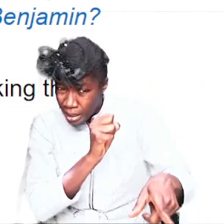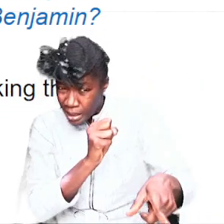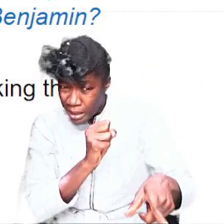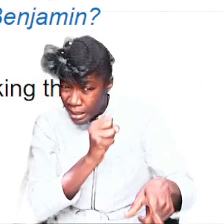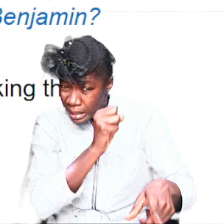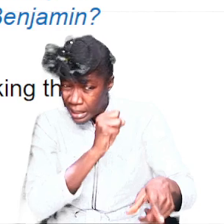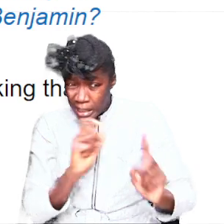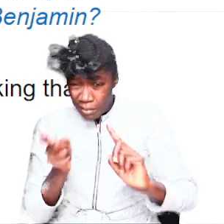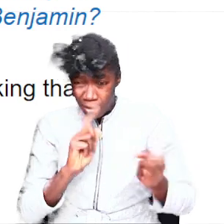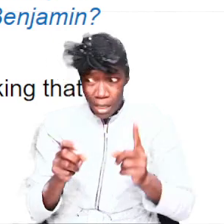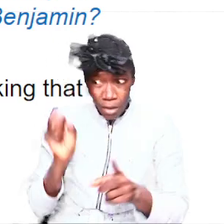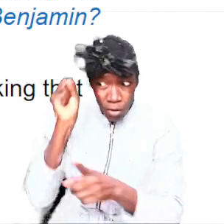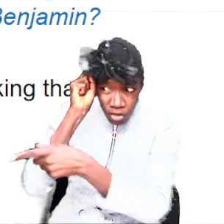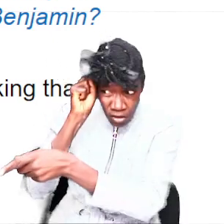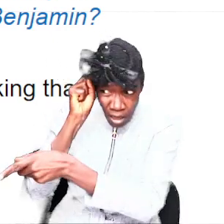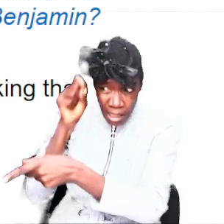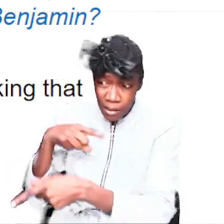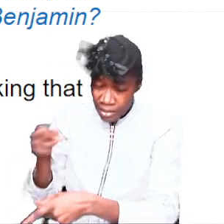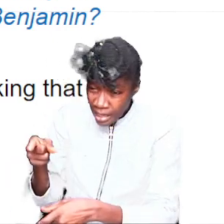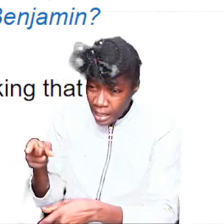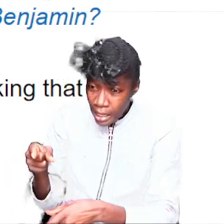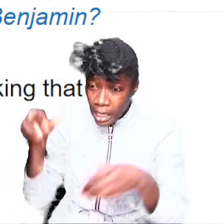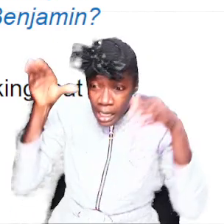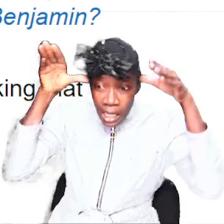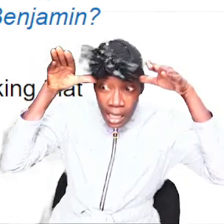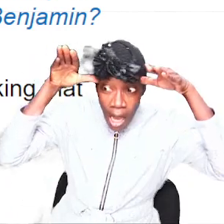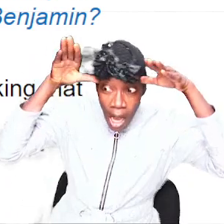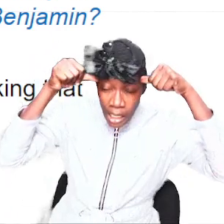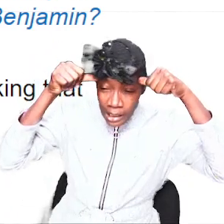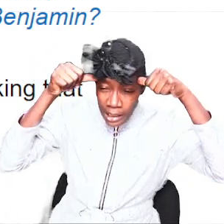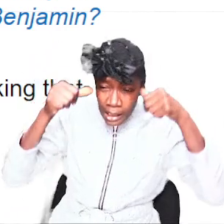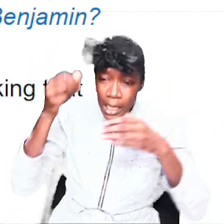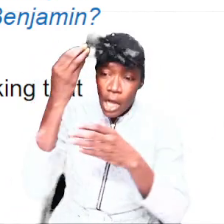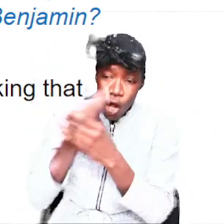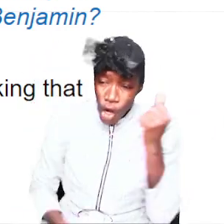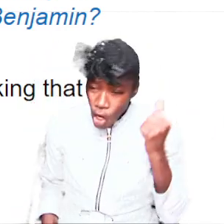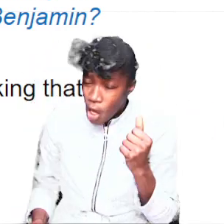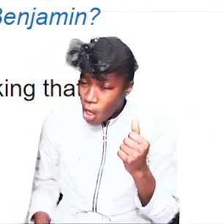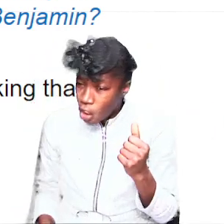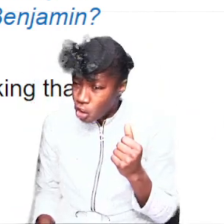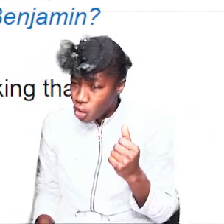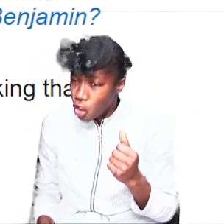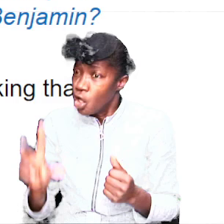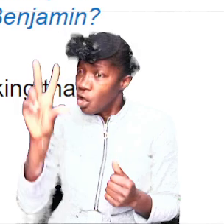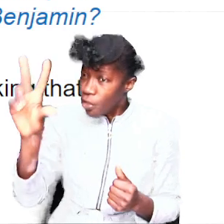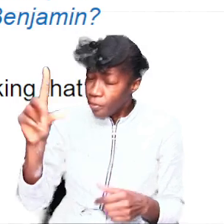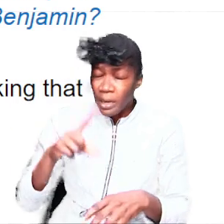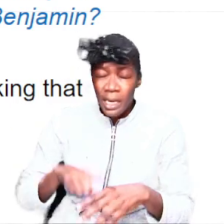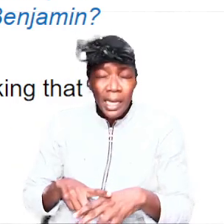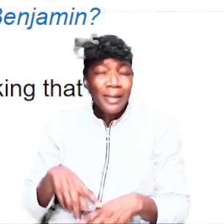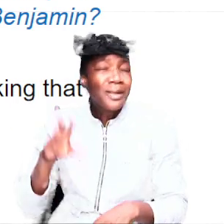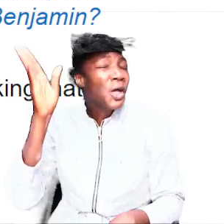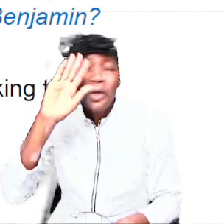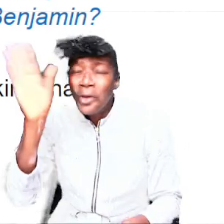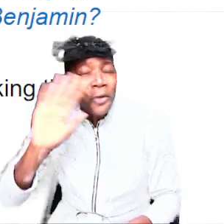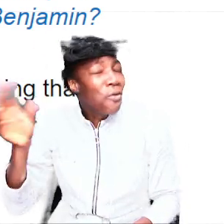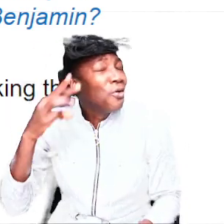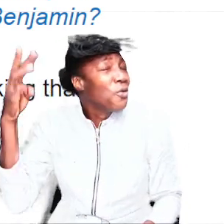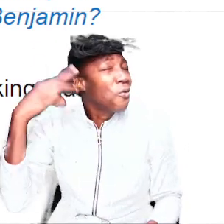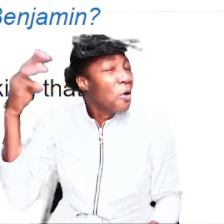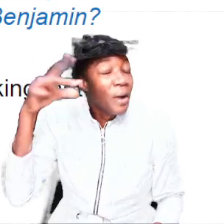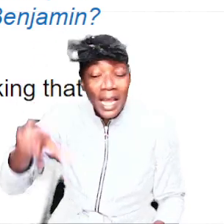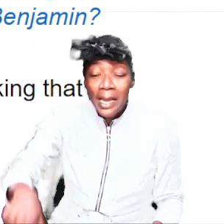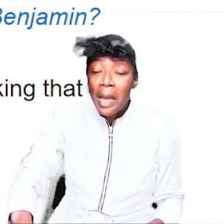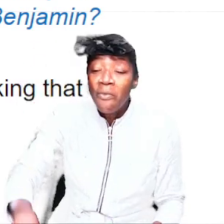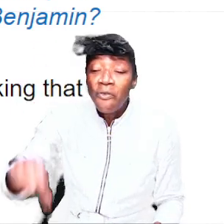Saul, and he said, "For thine asses that were lost 3 days ago, set not thine mind on them, for they are found.